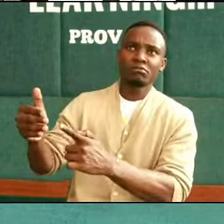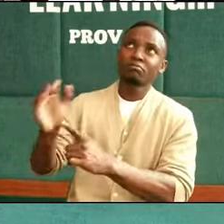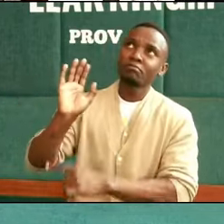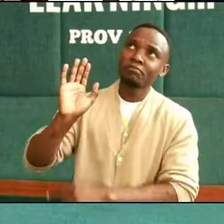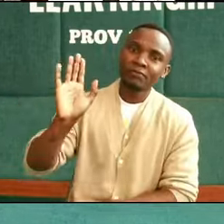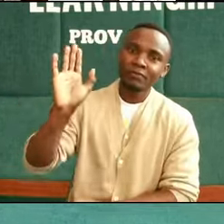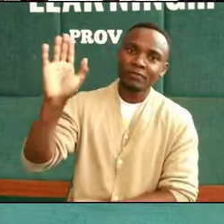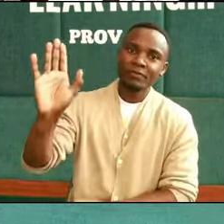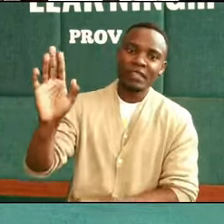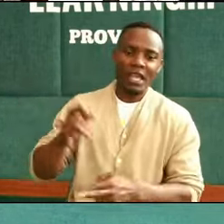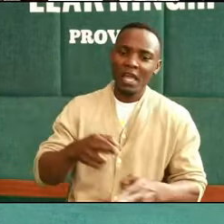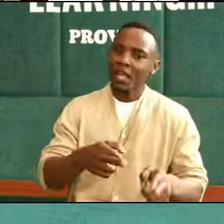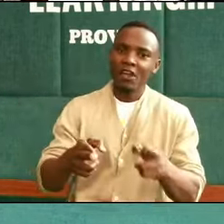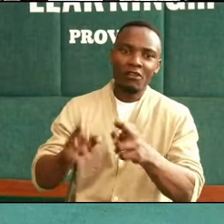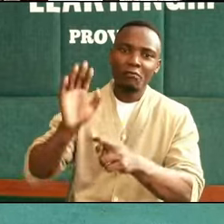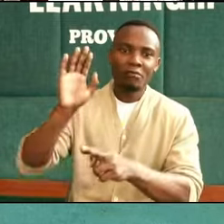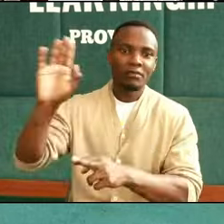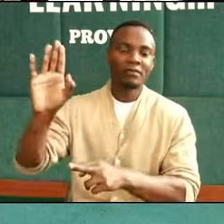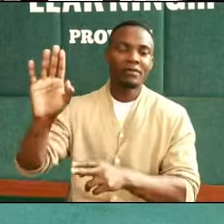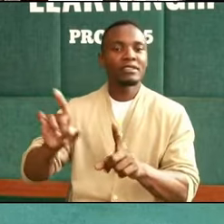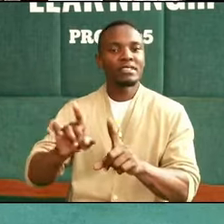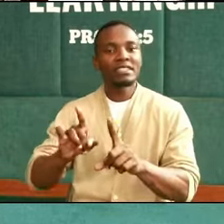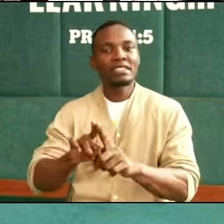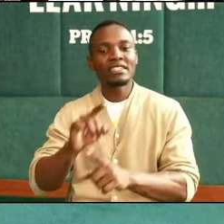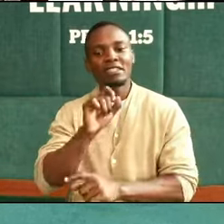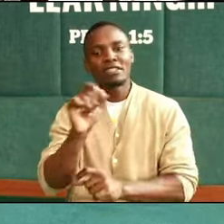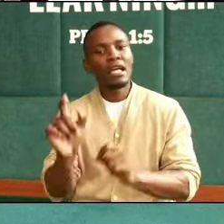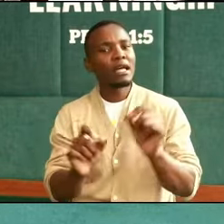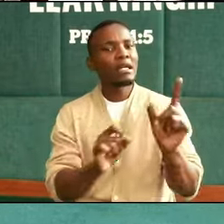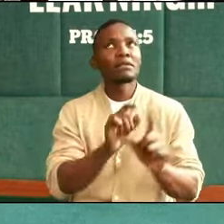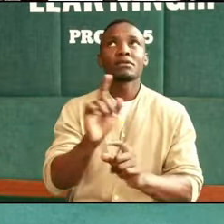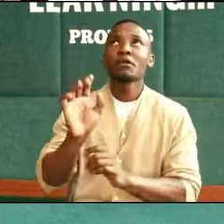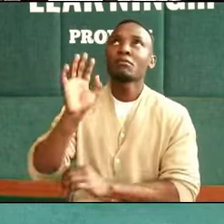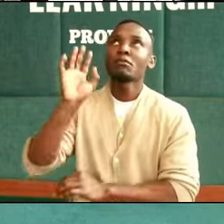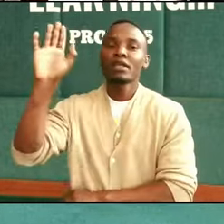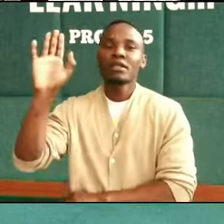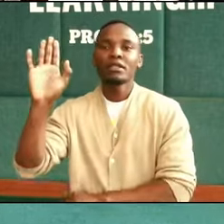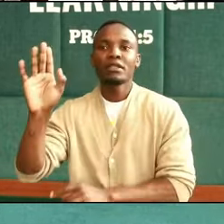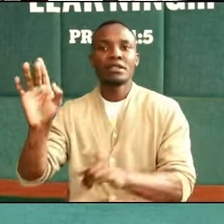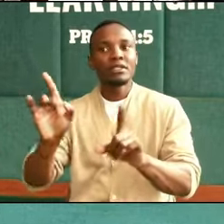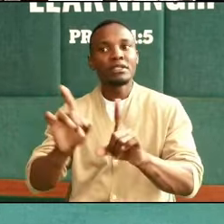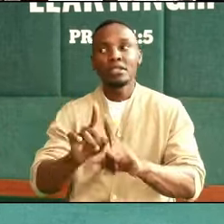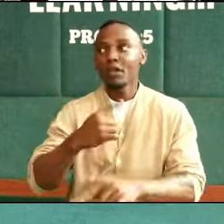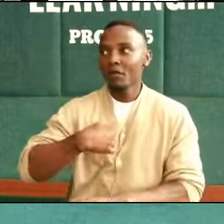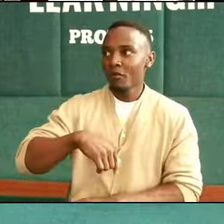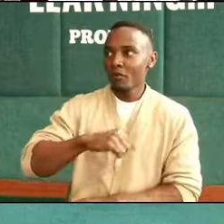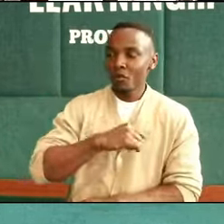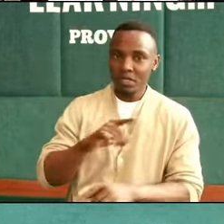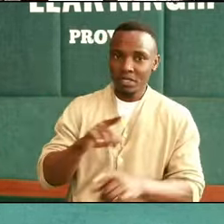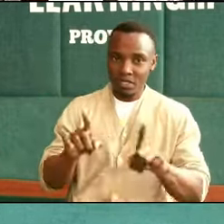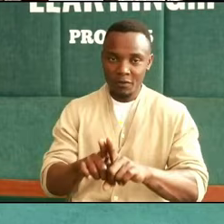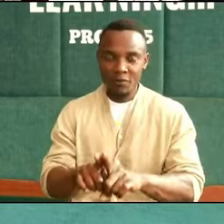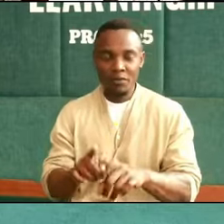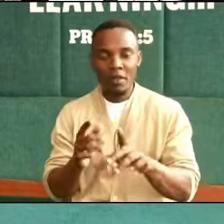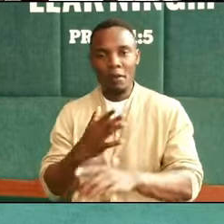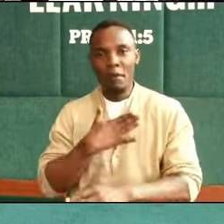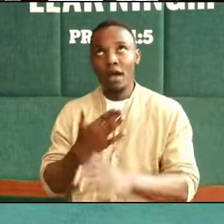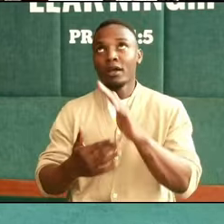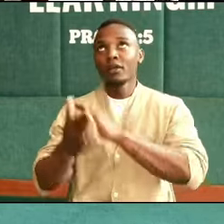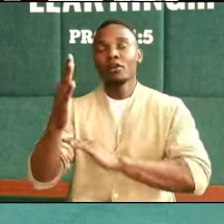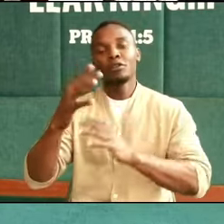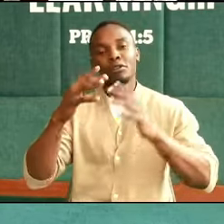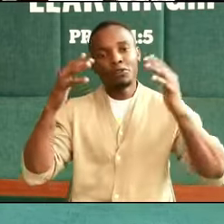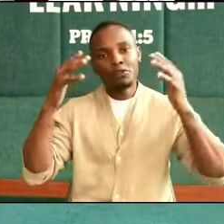the rivers are his, the stars are his handiwork too. My God is